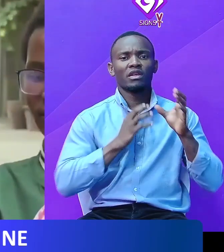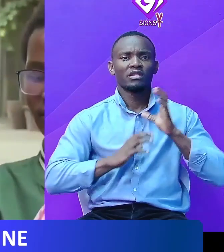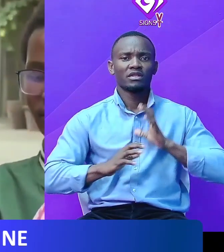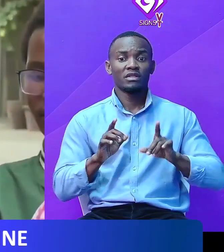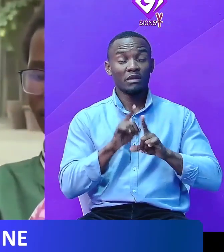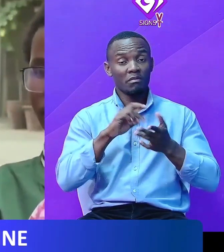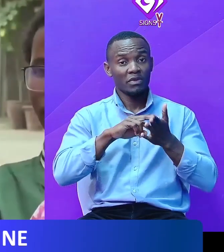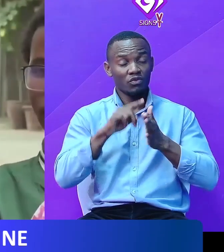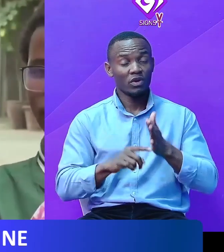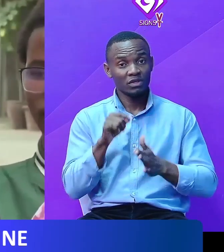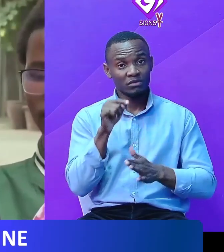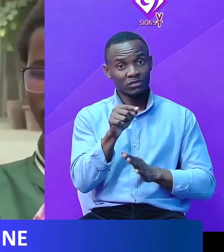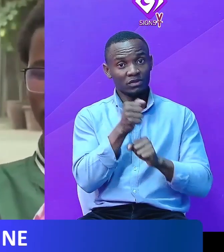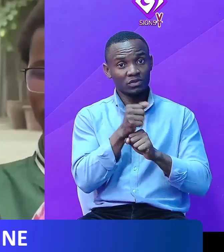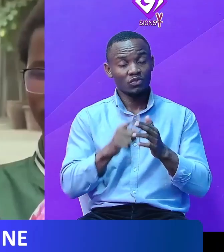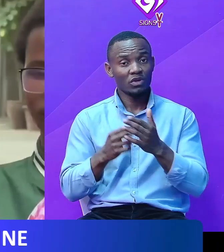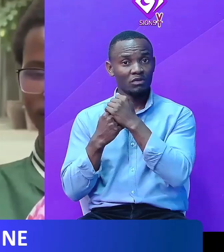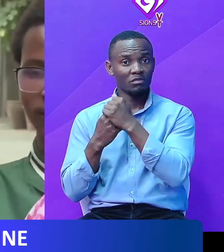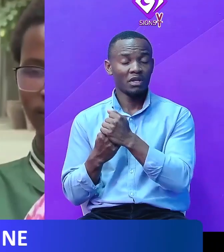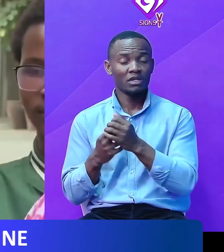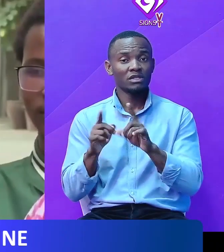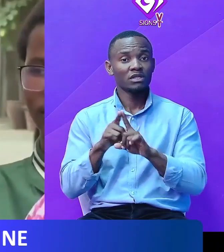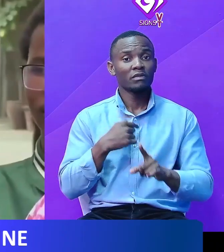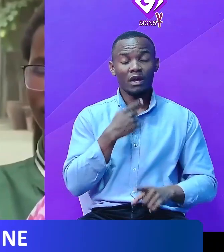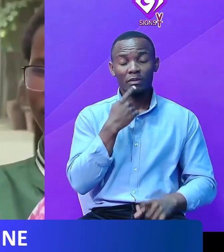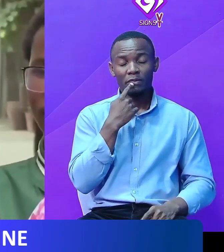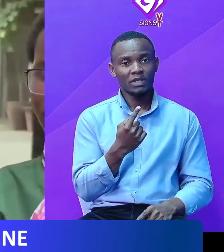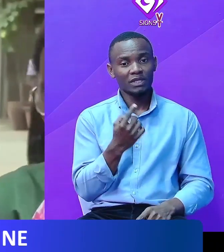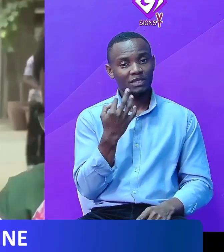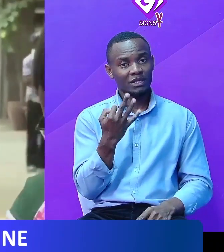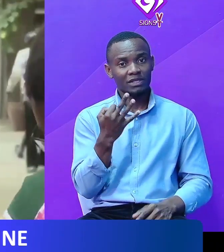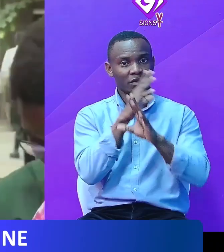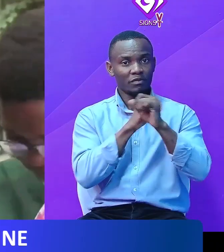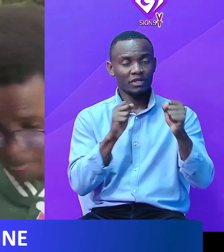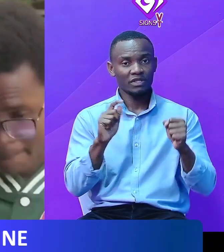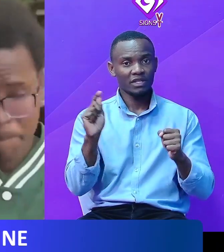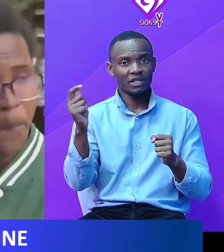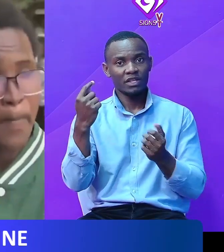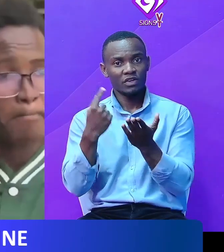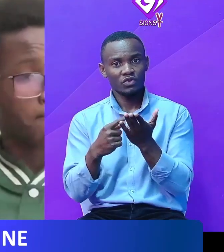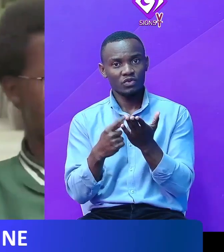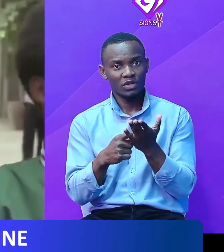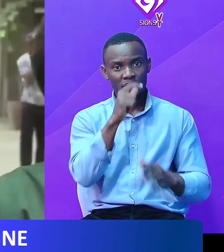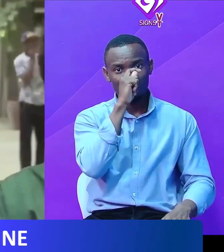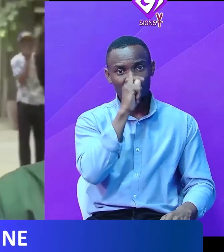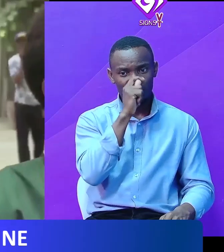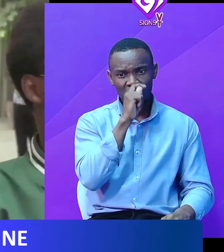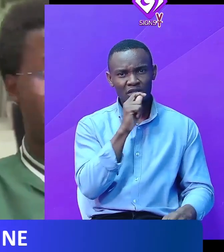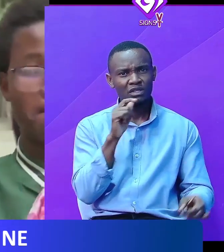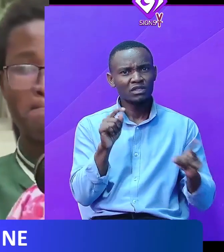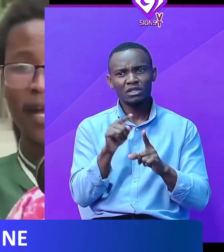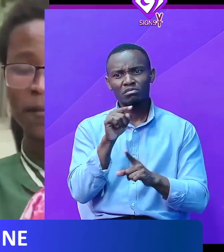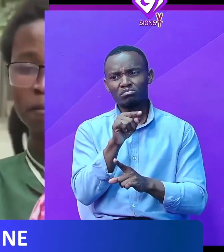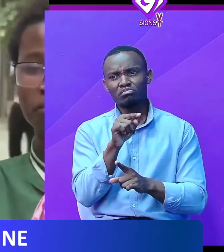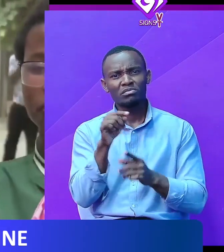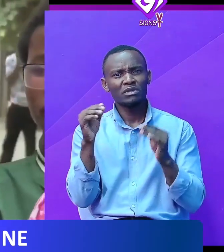of state of Kenya, Uganda, Tanzania, the Jumuiya was not about you protecting yourselves